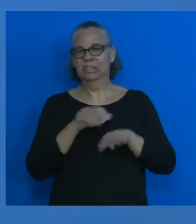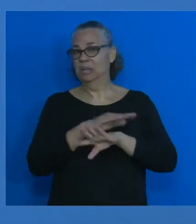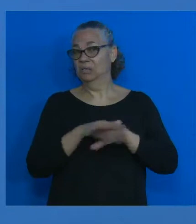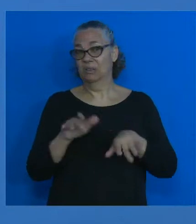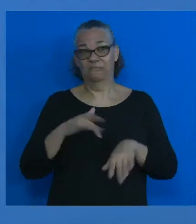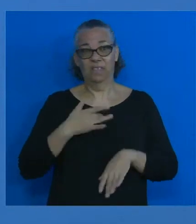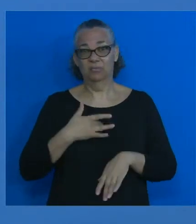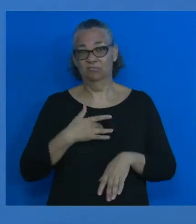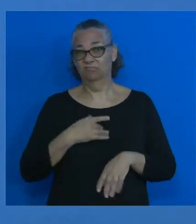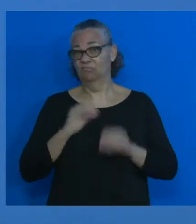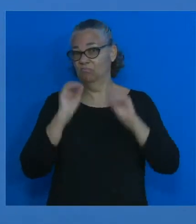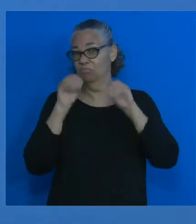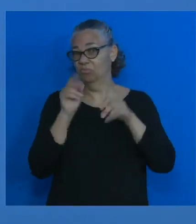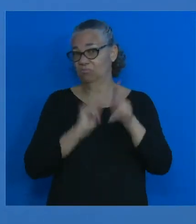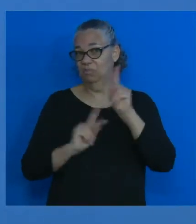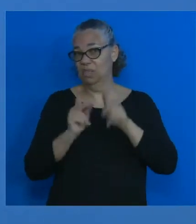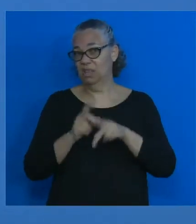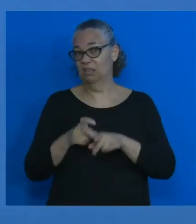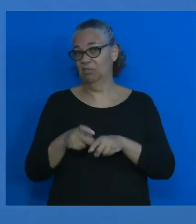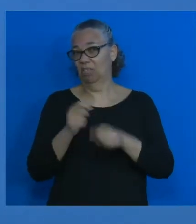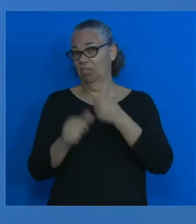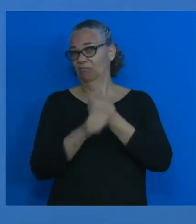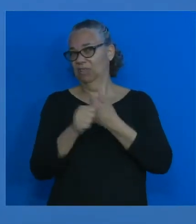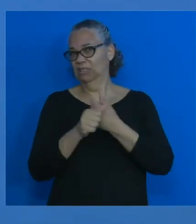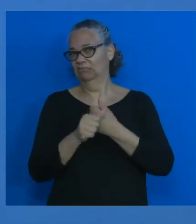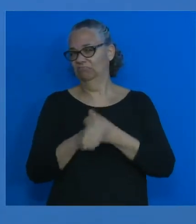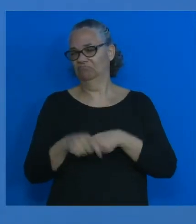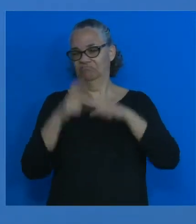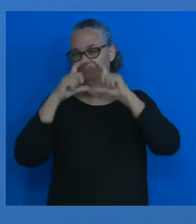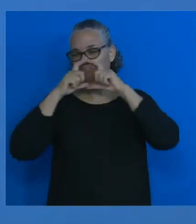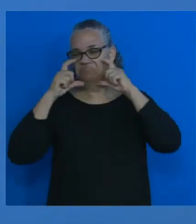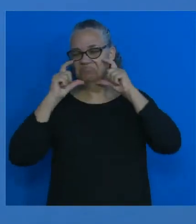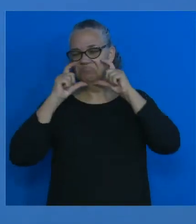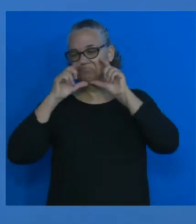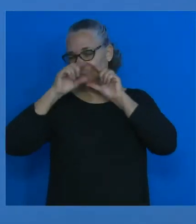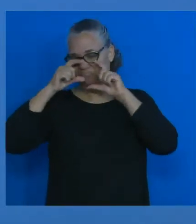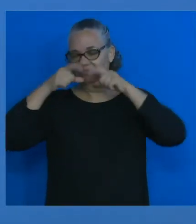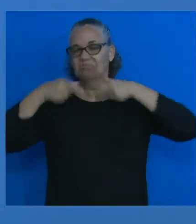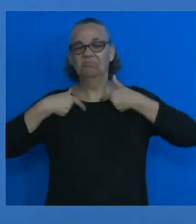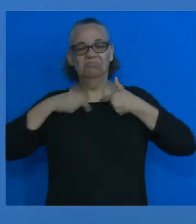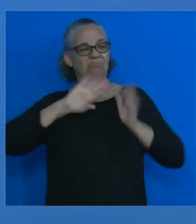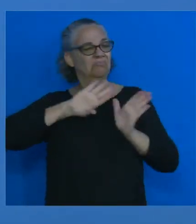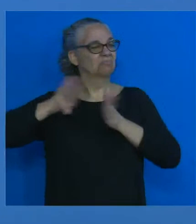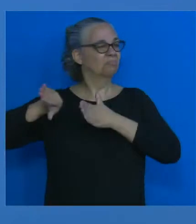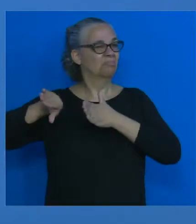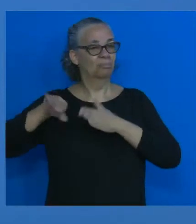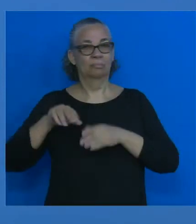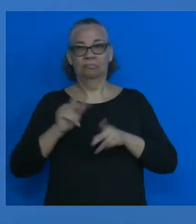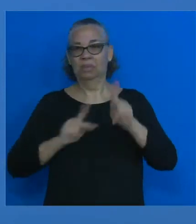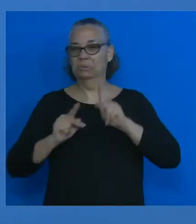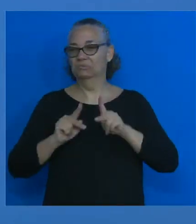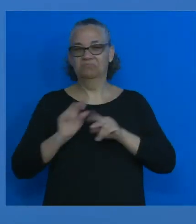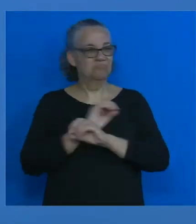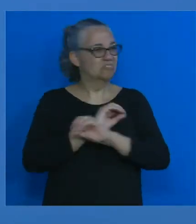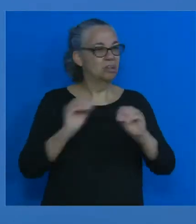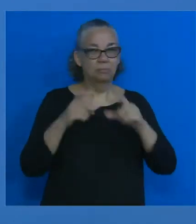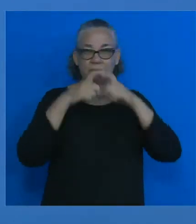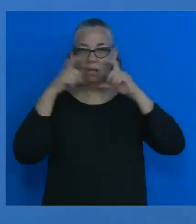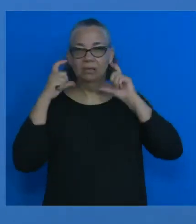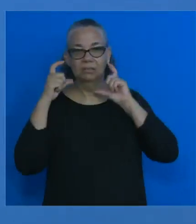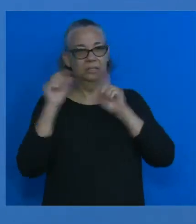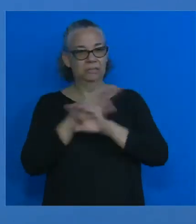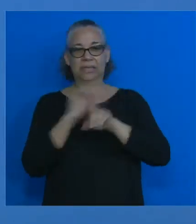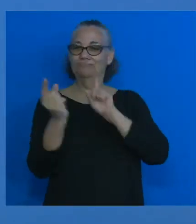putting people at risk, they don't wear a mask, and other people around them don't wear one either. They don't keep their distance. They may